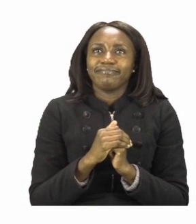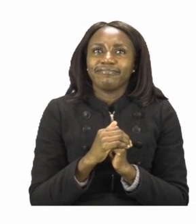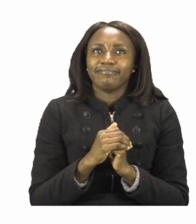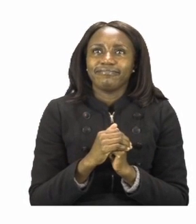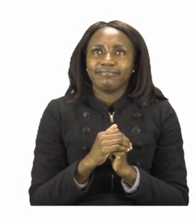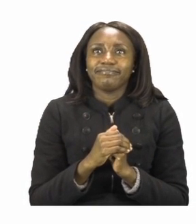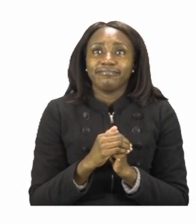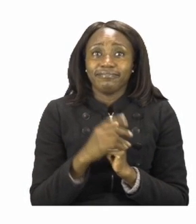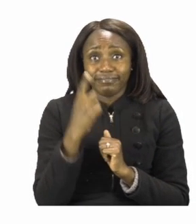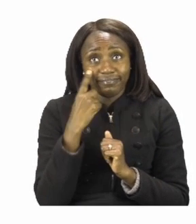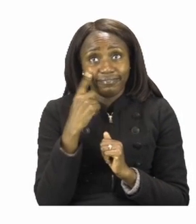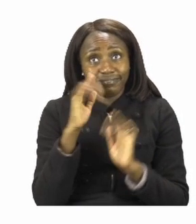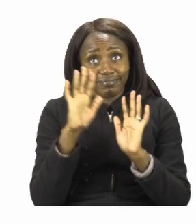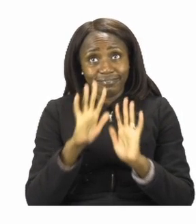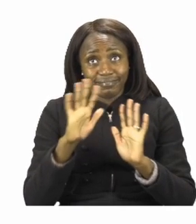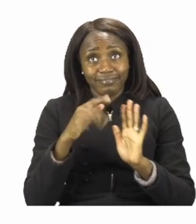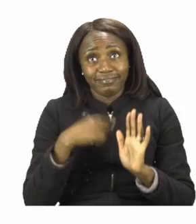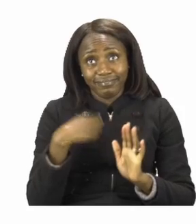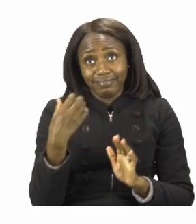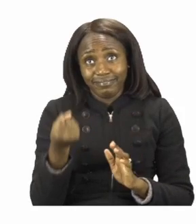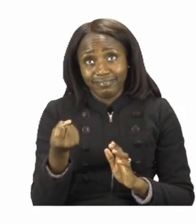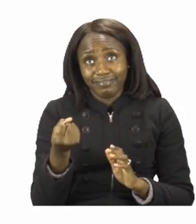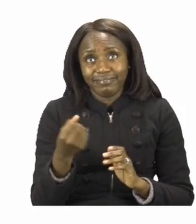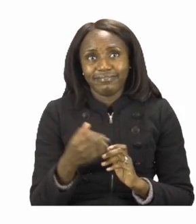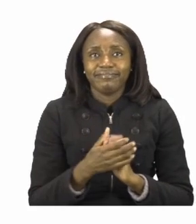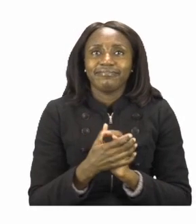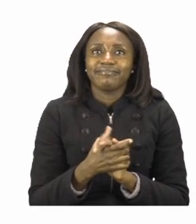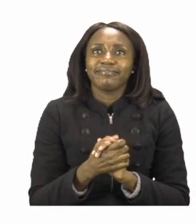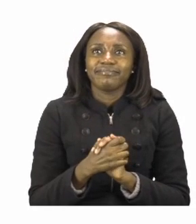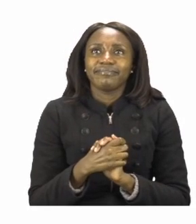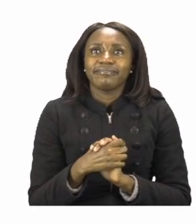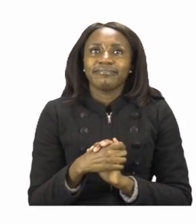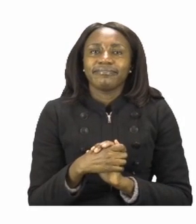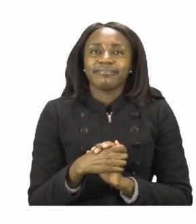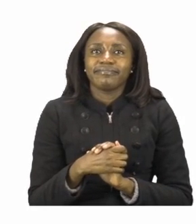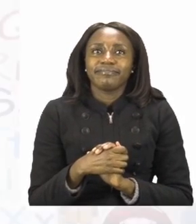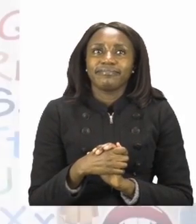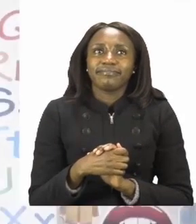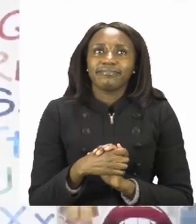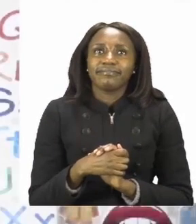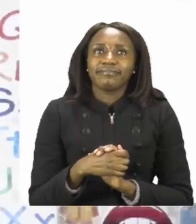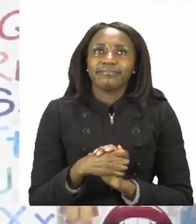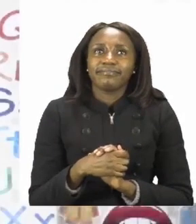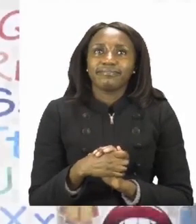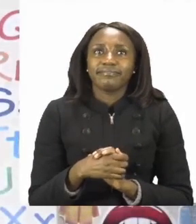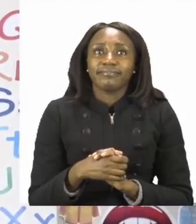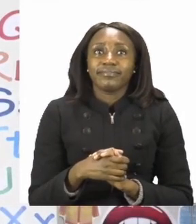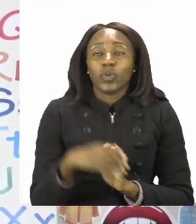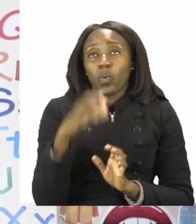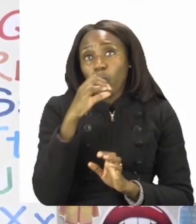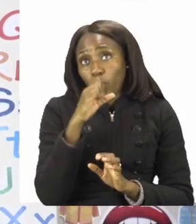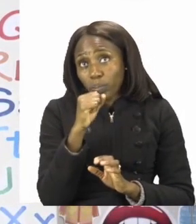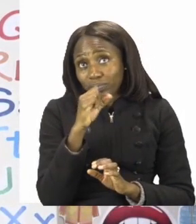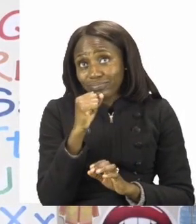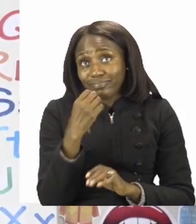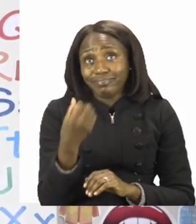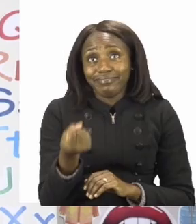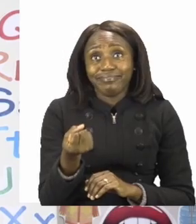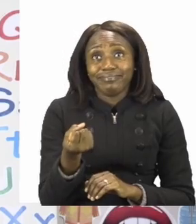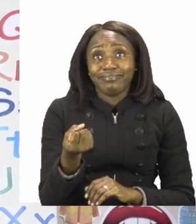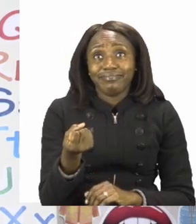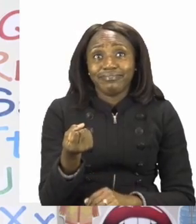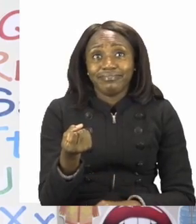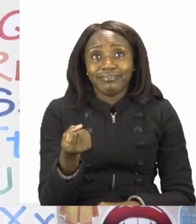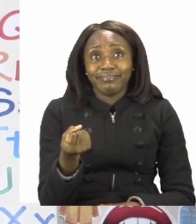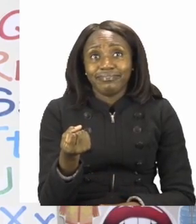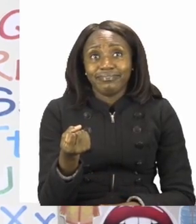a look at the colors that I have here. I have the color orange. This is the